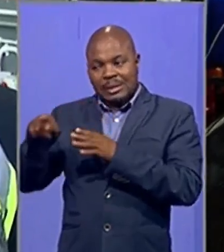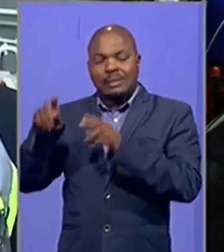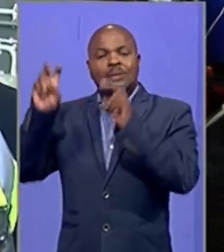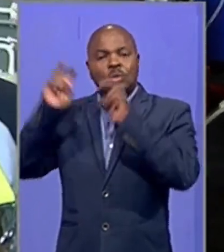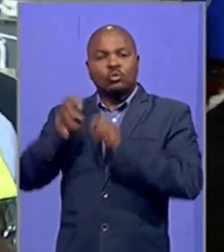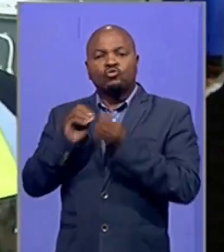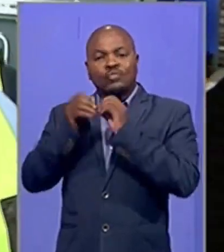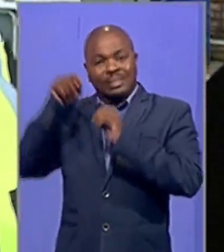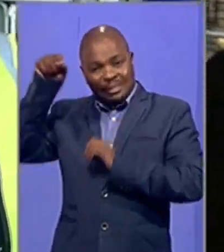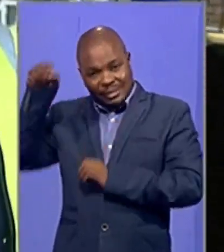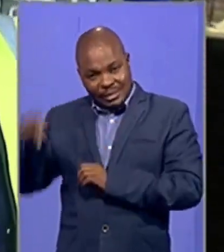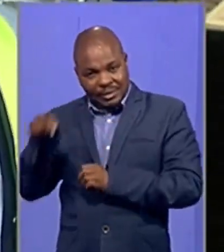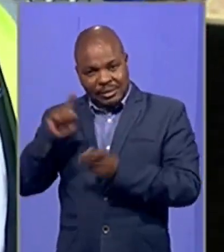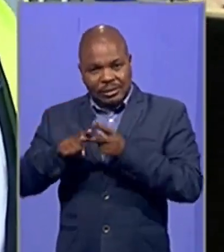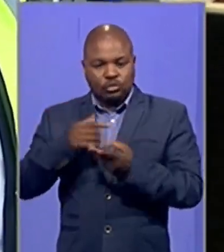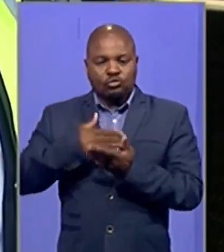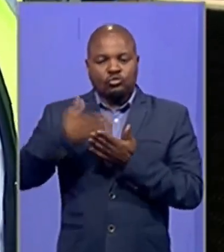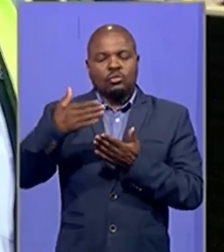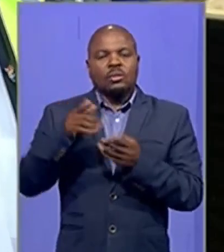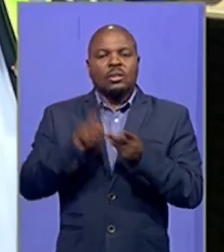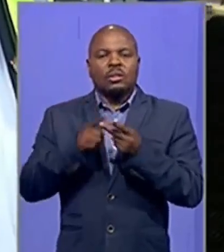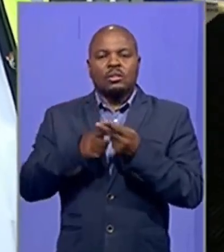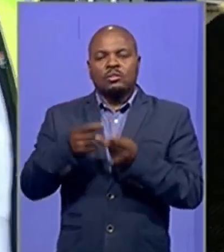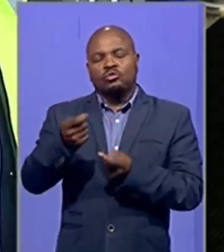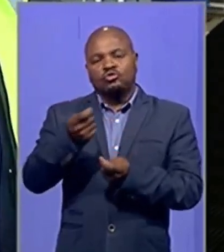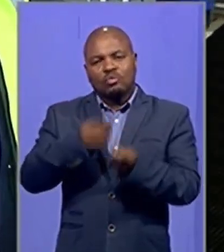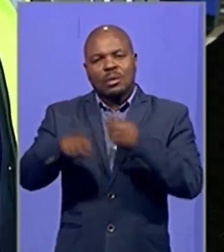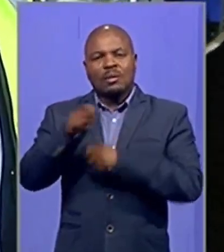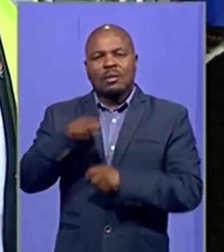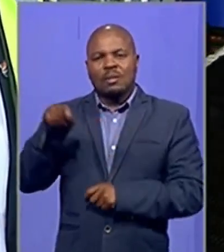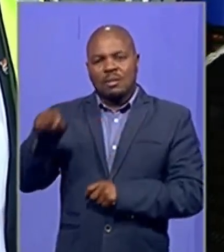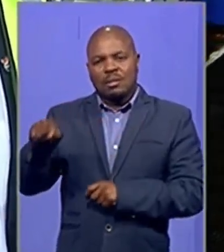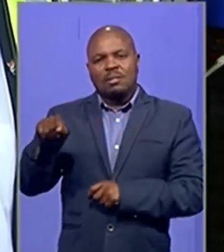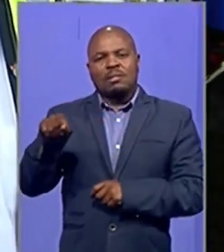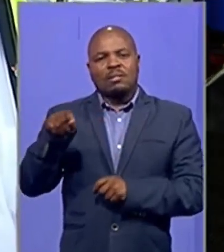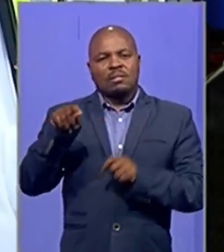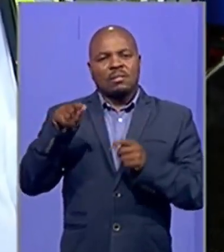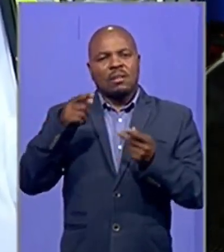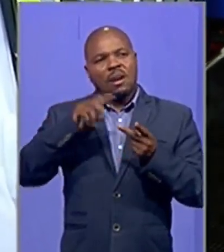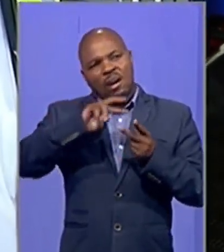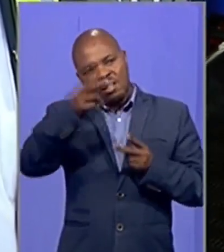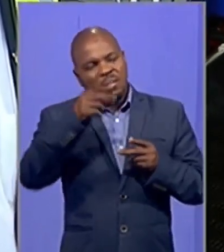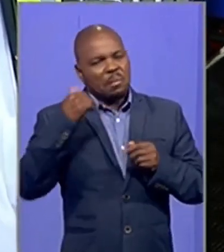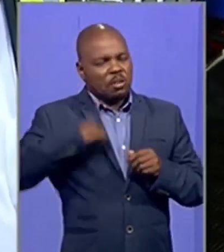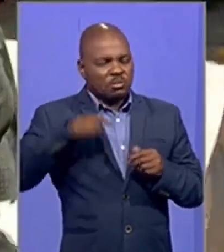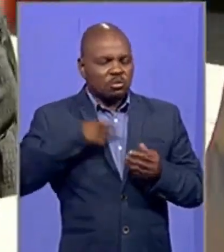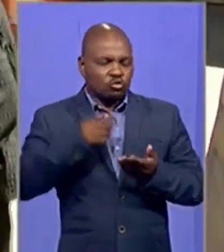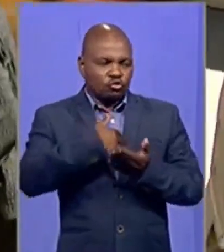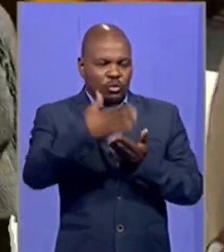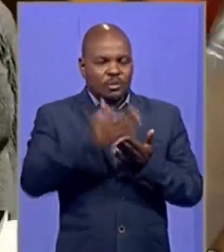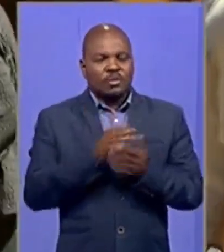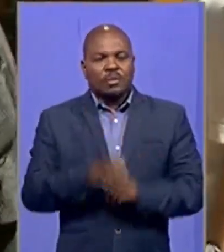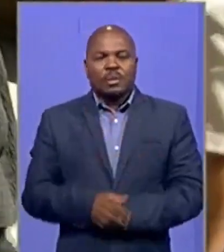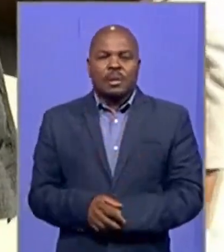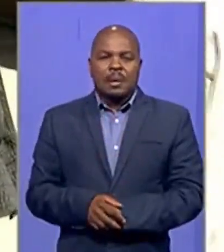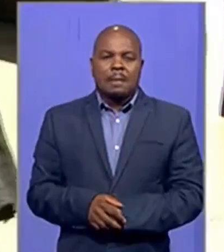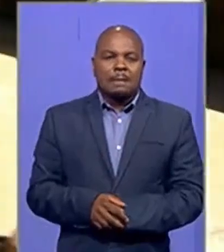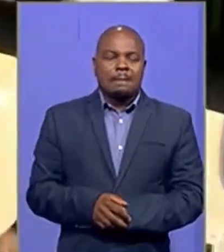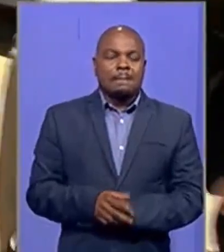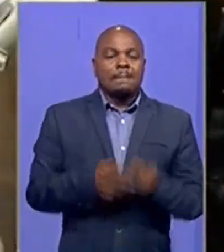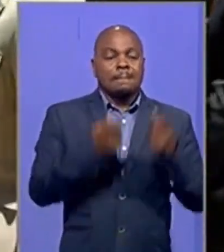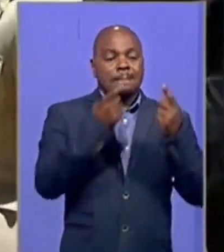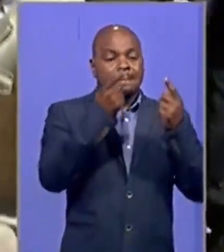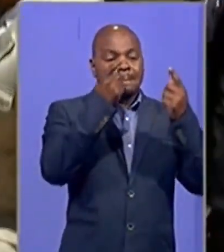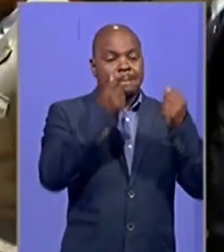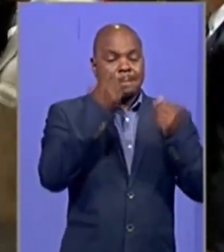power and share or sell that power to other institutions or to other municipalities. Tona la